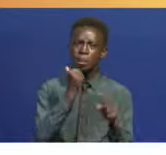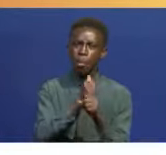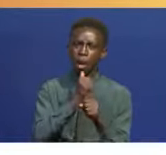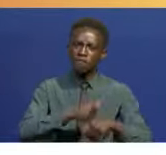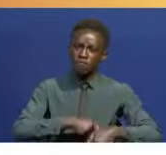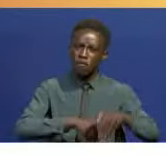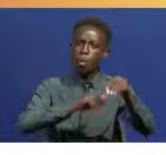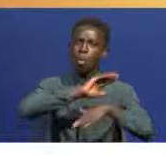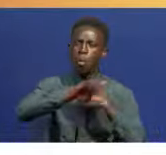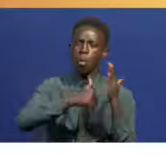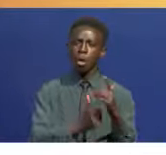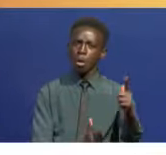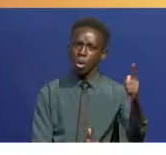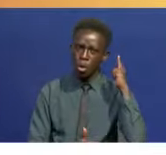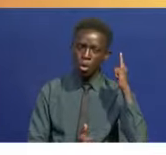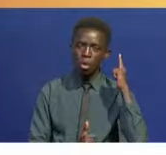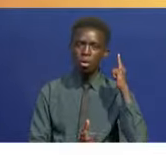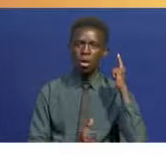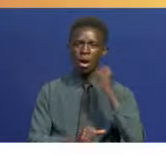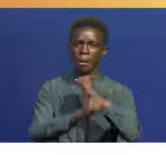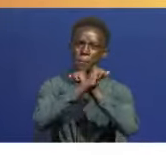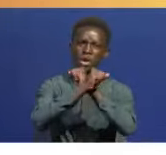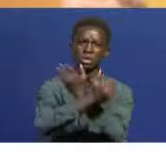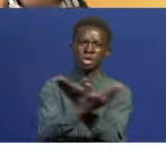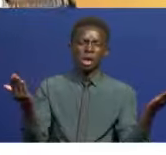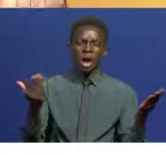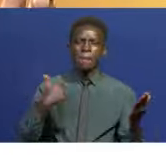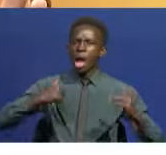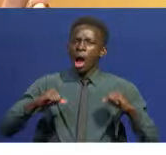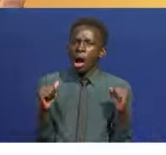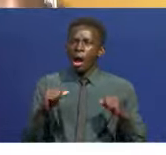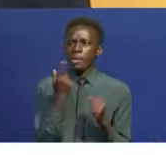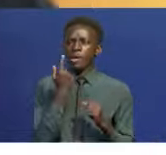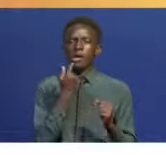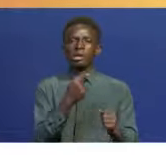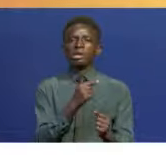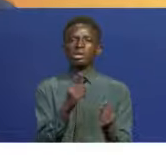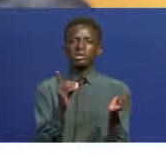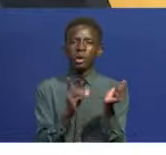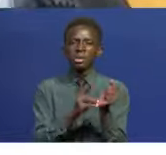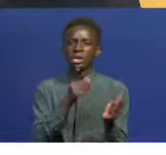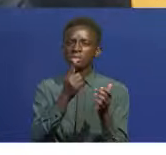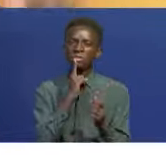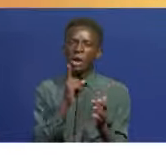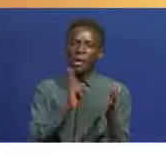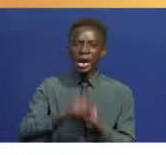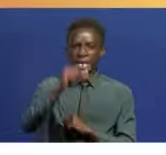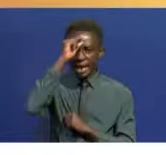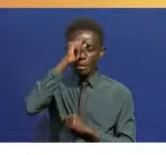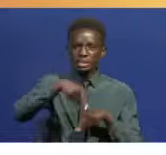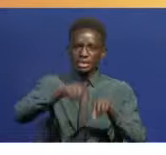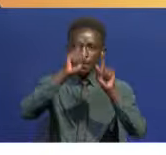the government should start. And I'm happy that the doctor here has clearly said that the government should